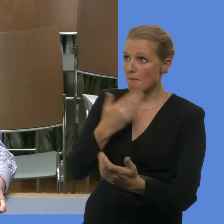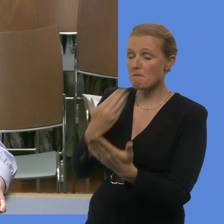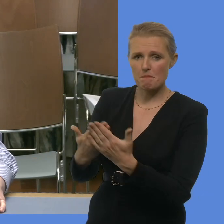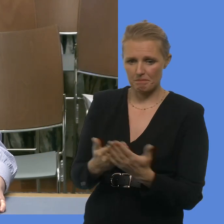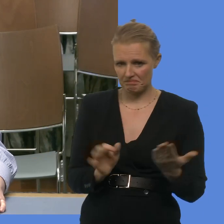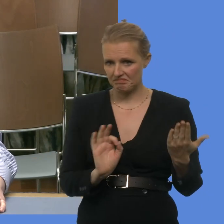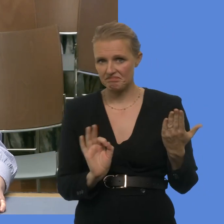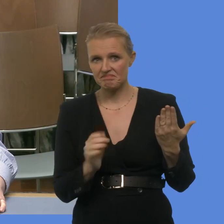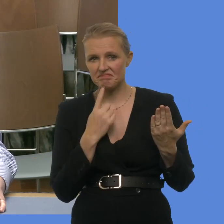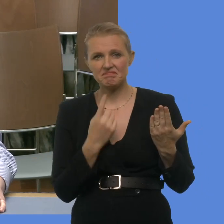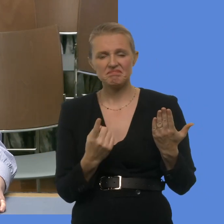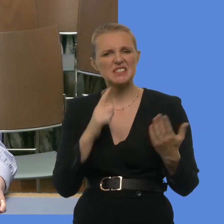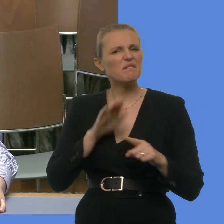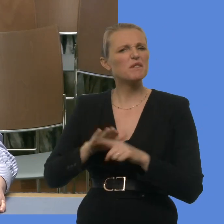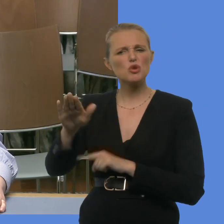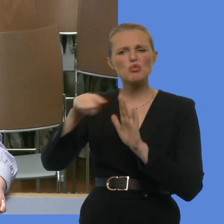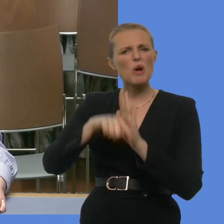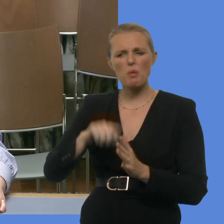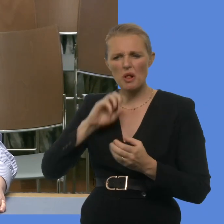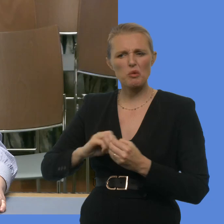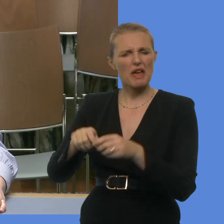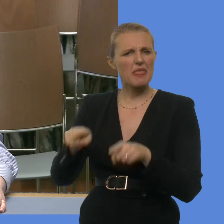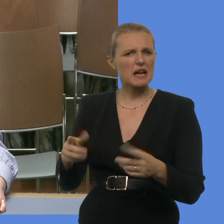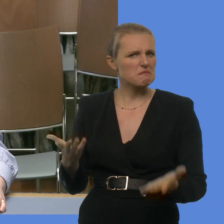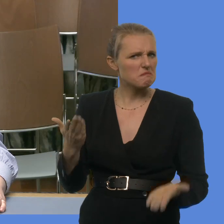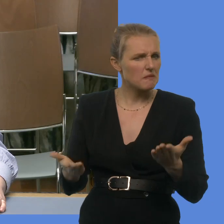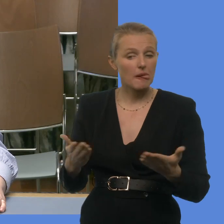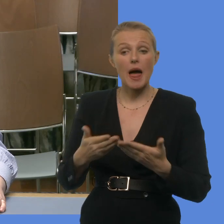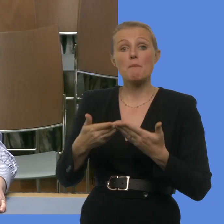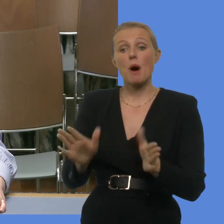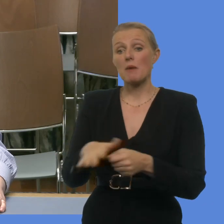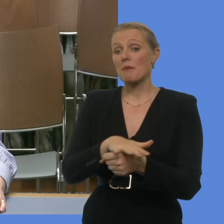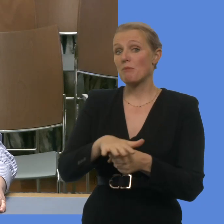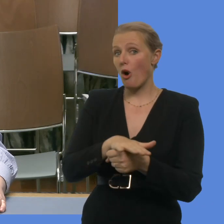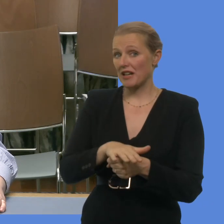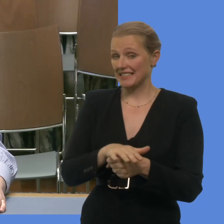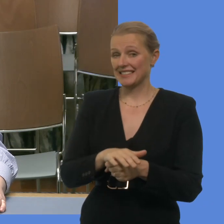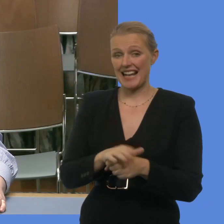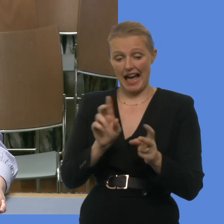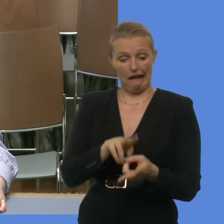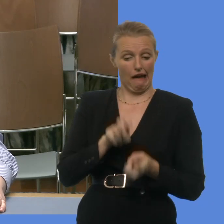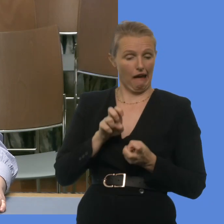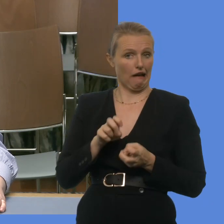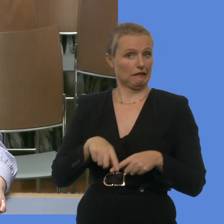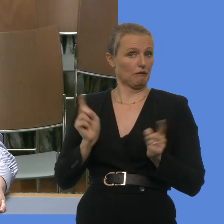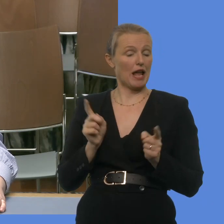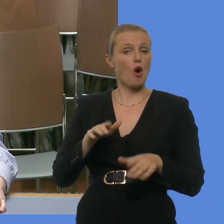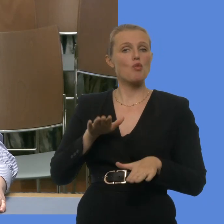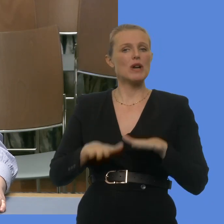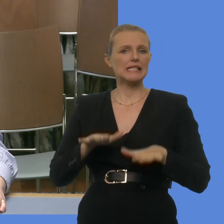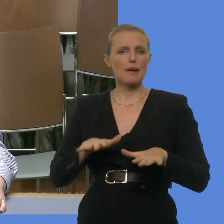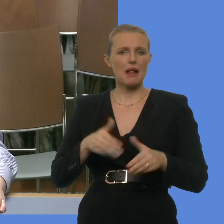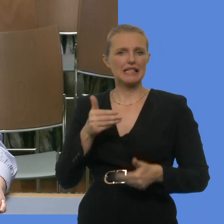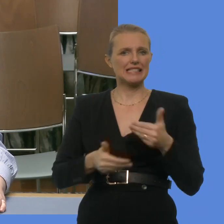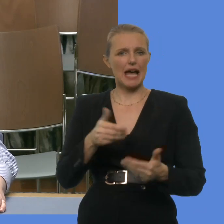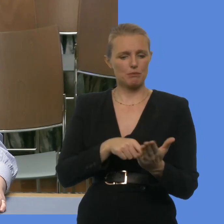be determined by future regulations. Public bodies may interpret reasonable steps differently, leading to